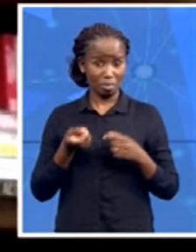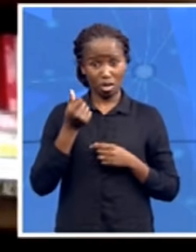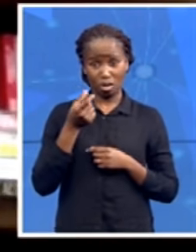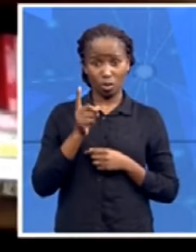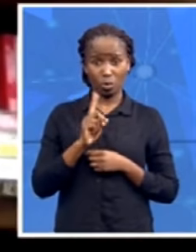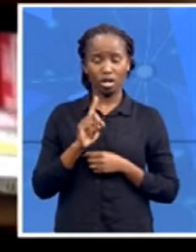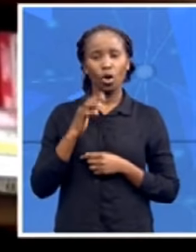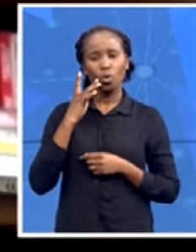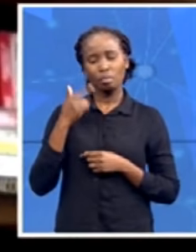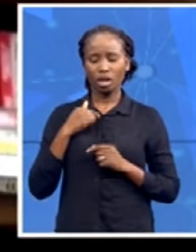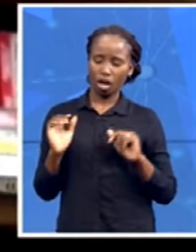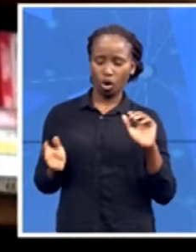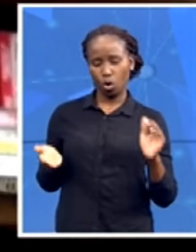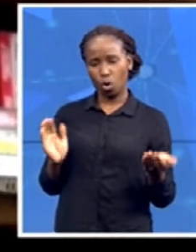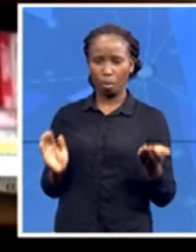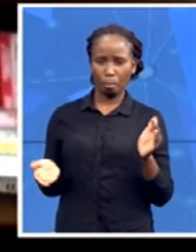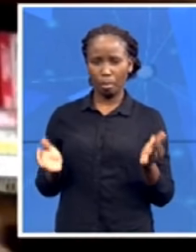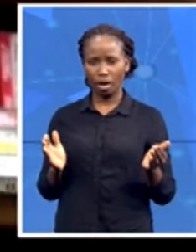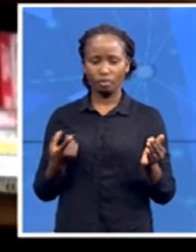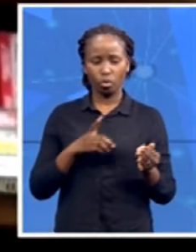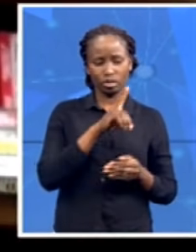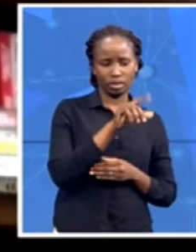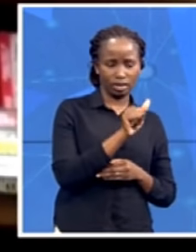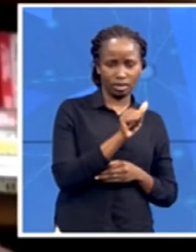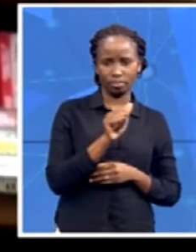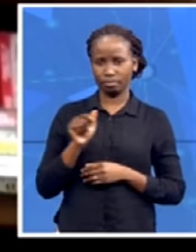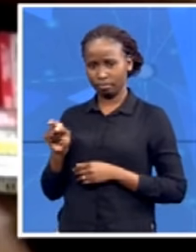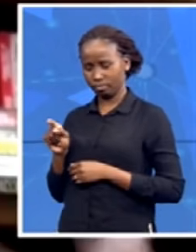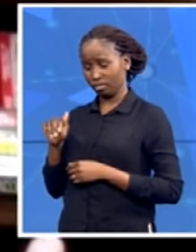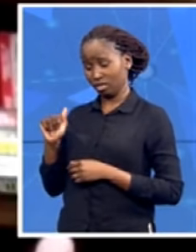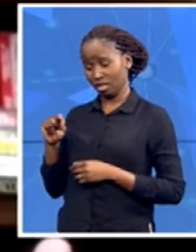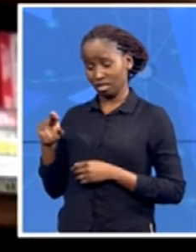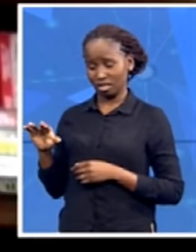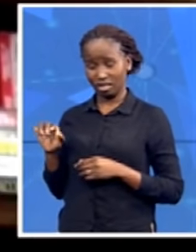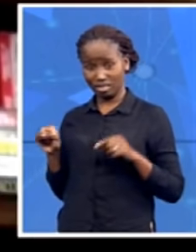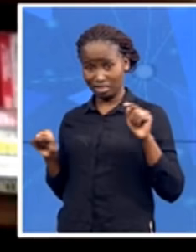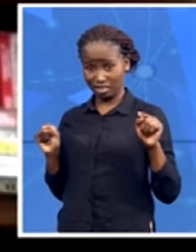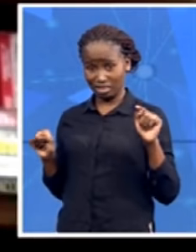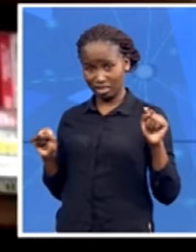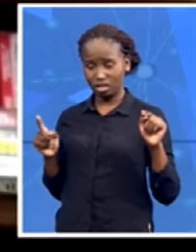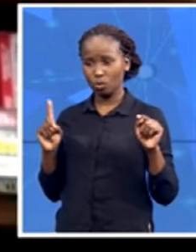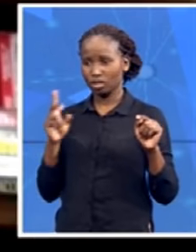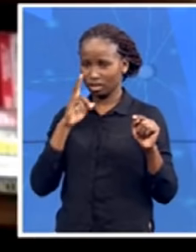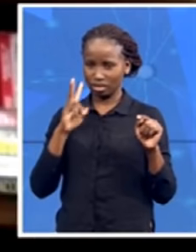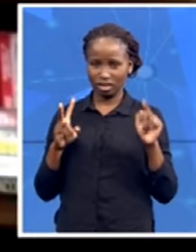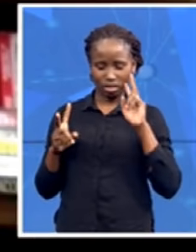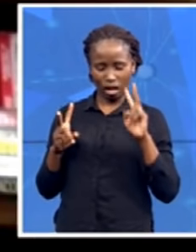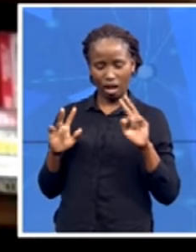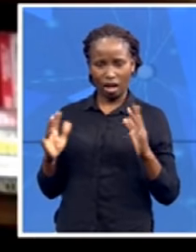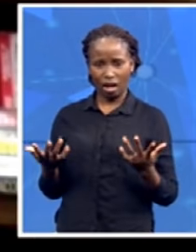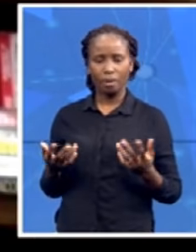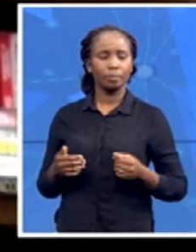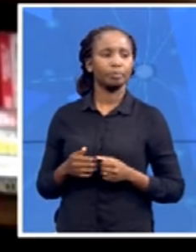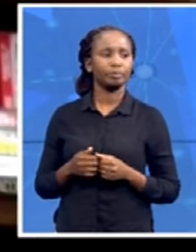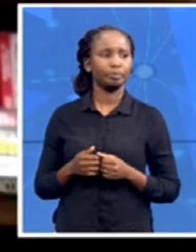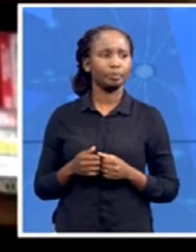the DA and the ANC is the responsiveness of the bureaucracy